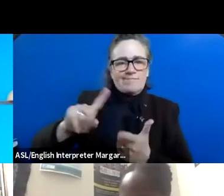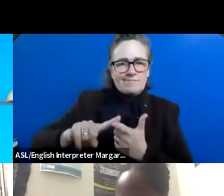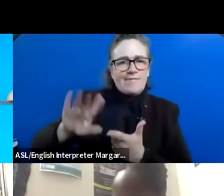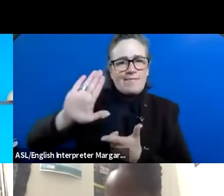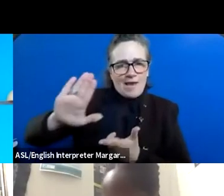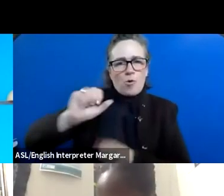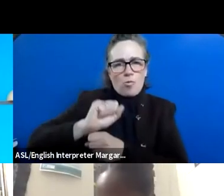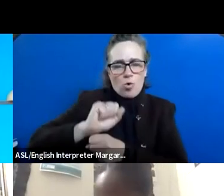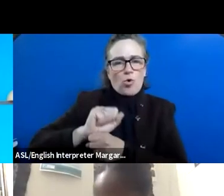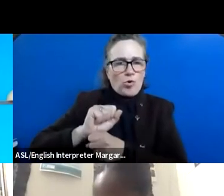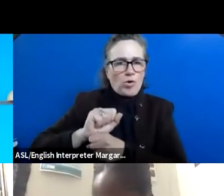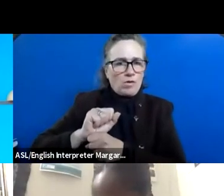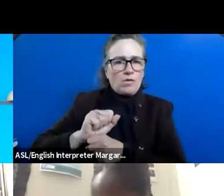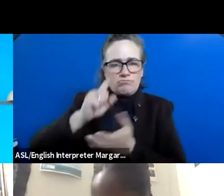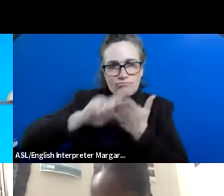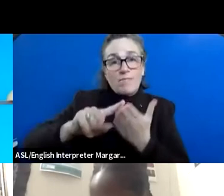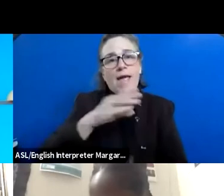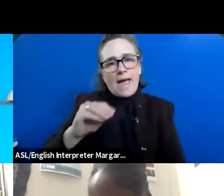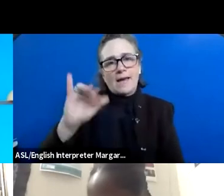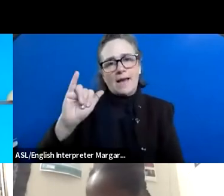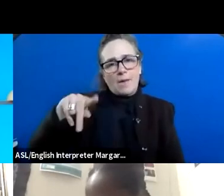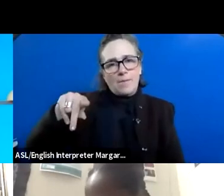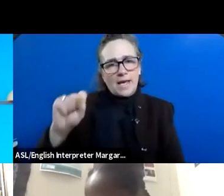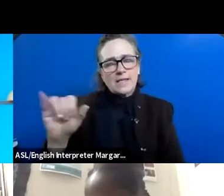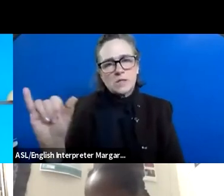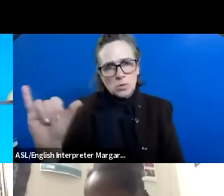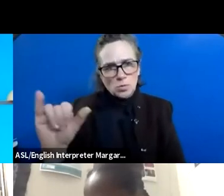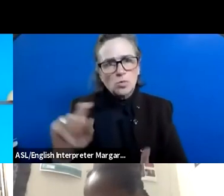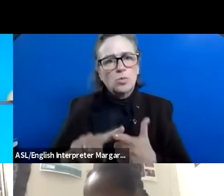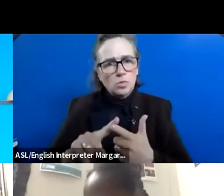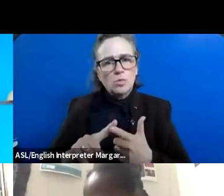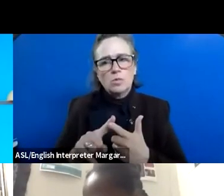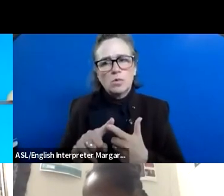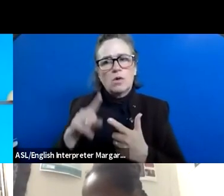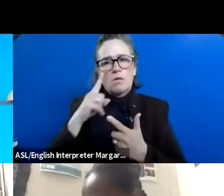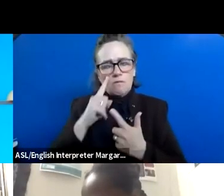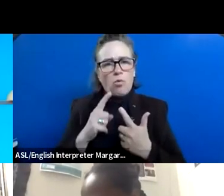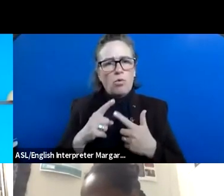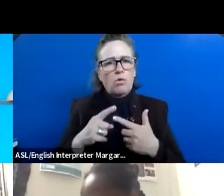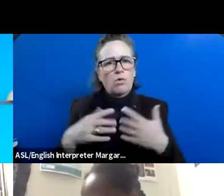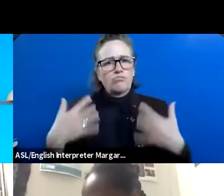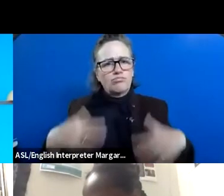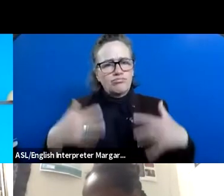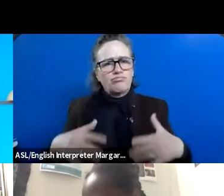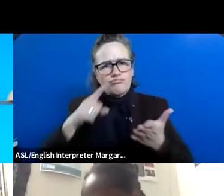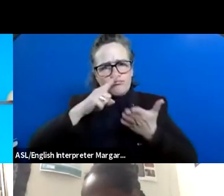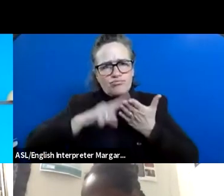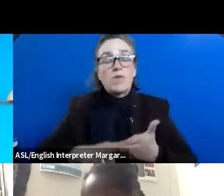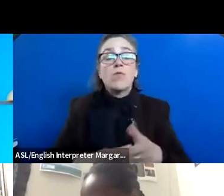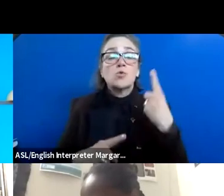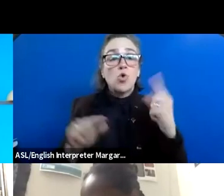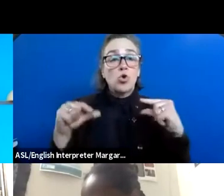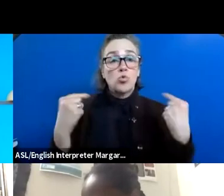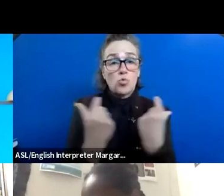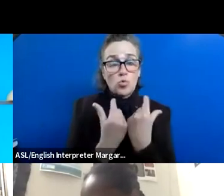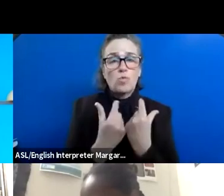done some work on this in the Institute for Policy Studies. But in terms of a mass issue, I'm hopeful for groups like, there's a new group led by youth